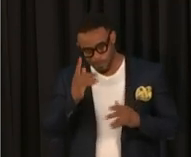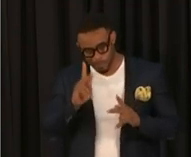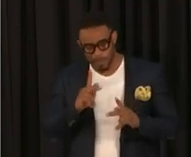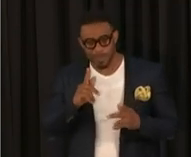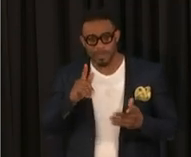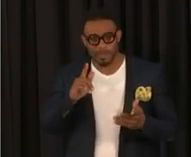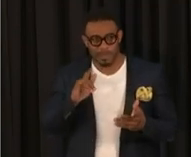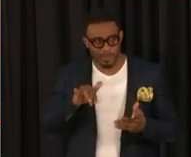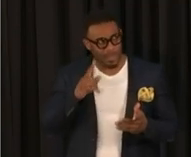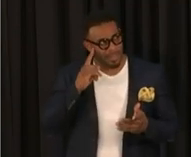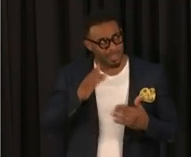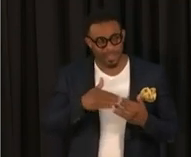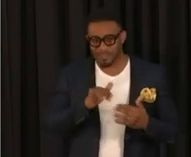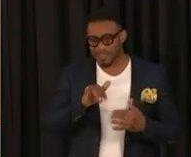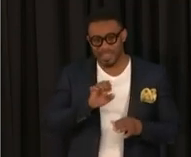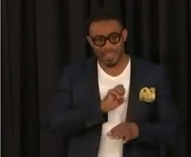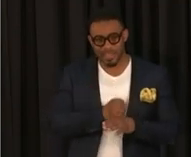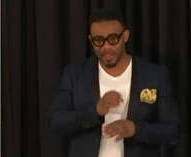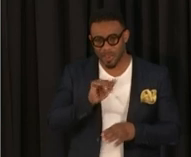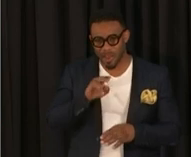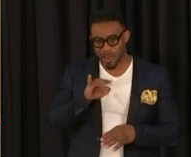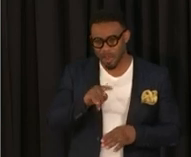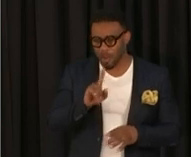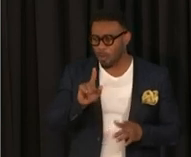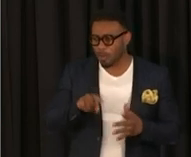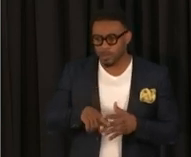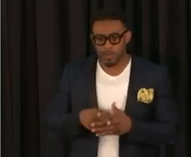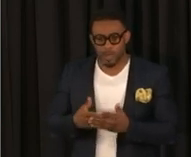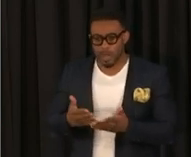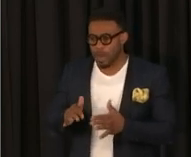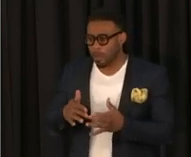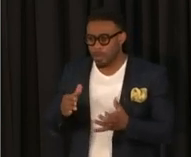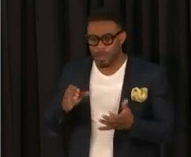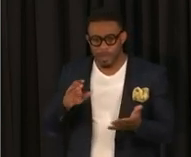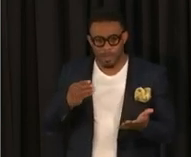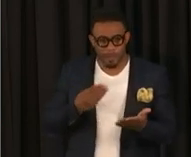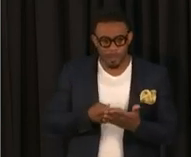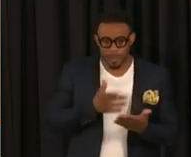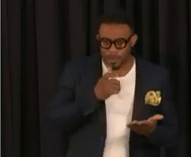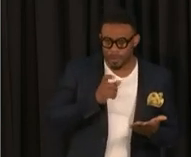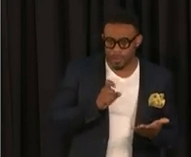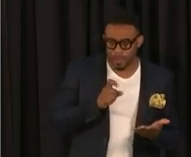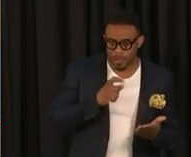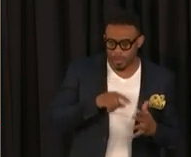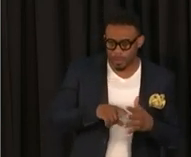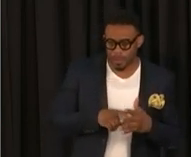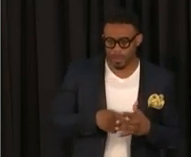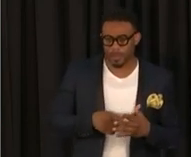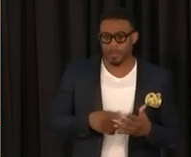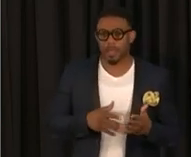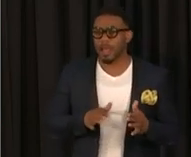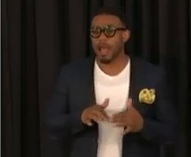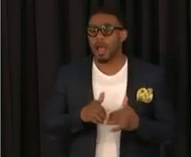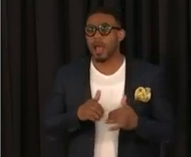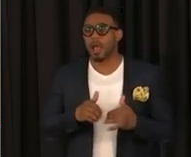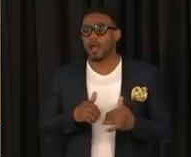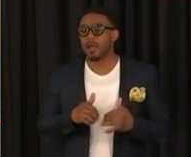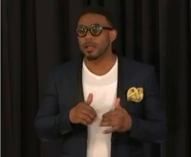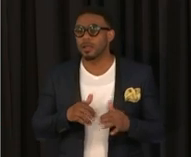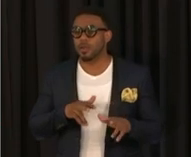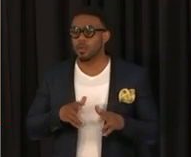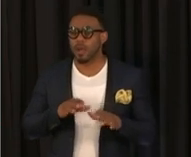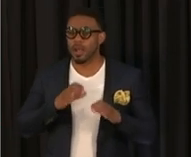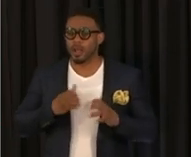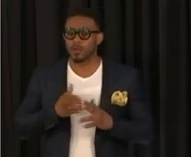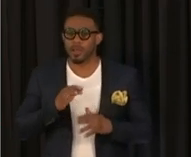for folks? Because I think even just that energy audit, you know, where do you start? How much capital are you gonna need up front? How do you walk